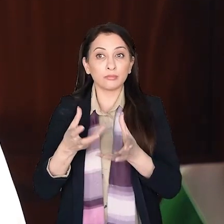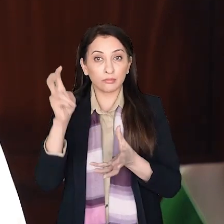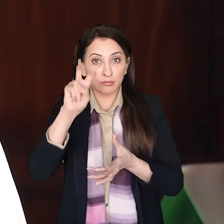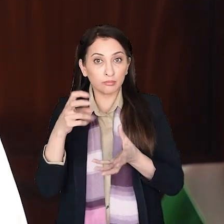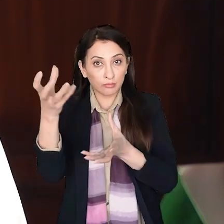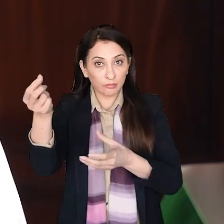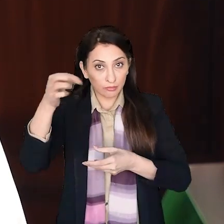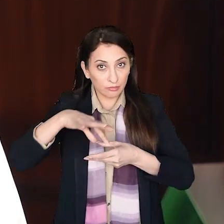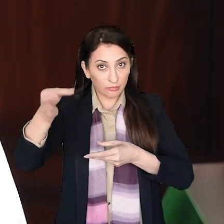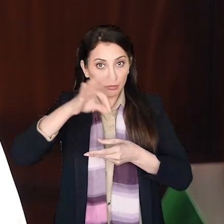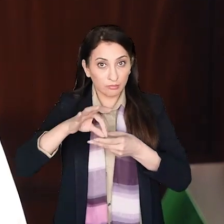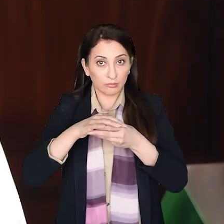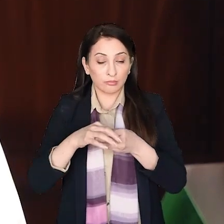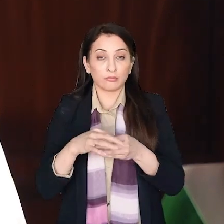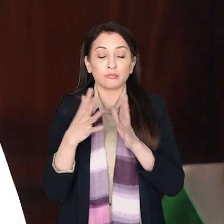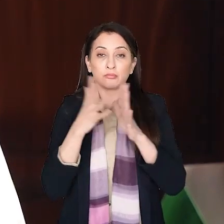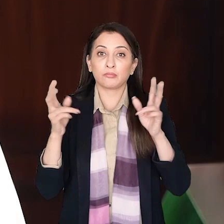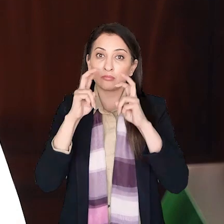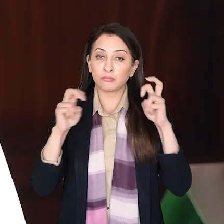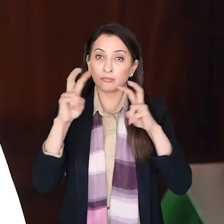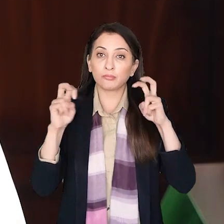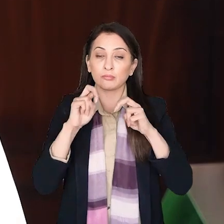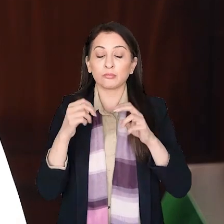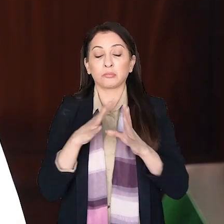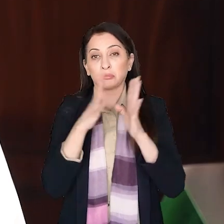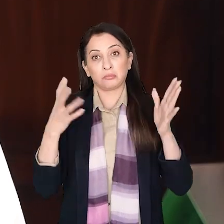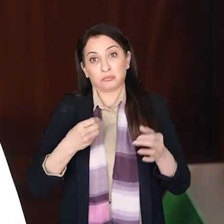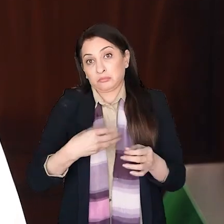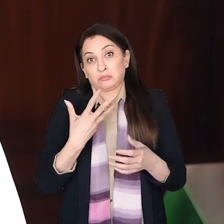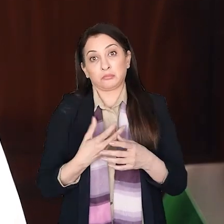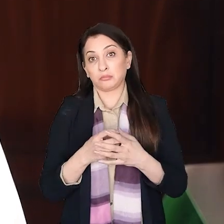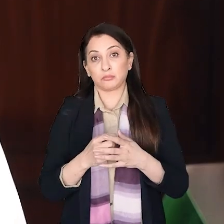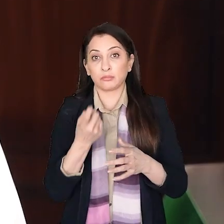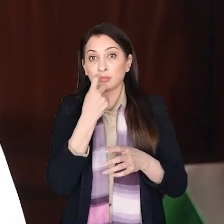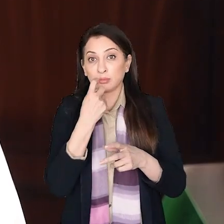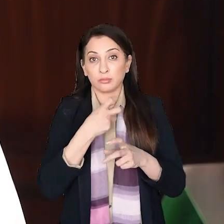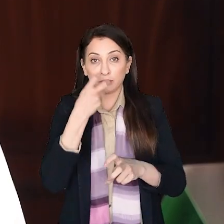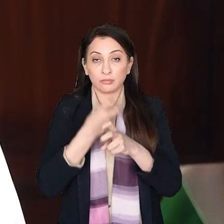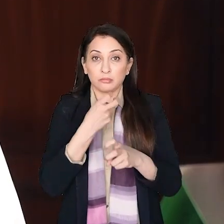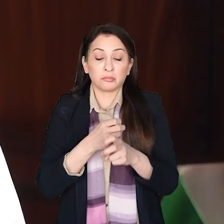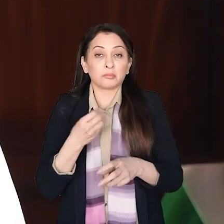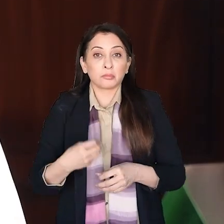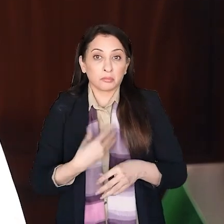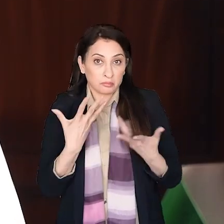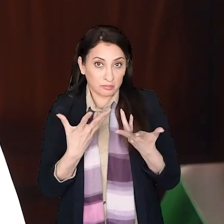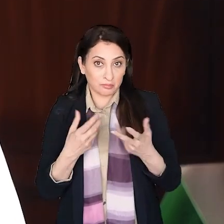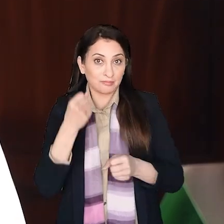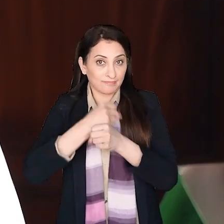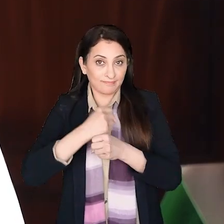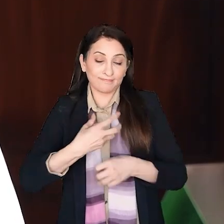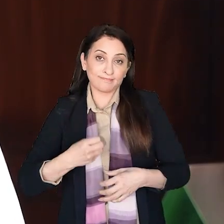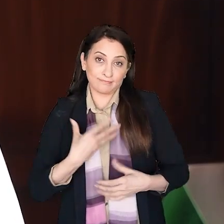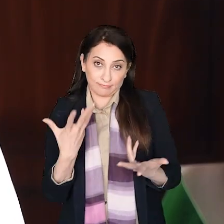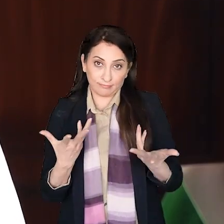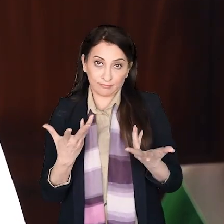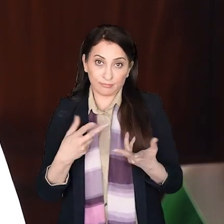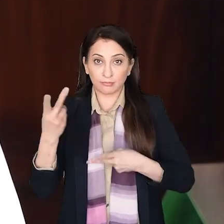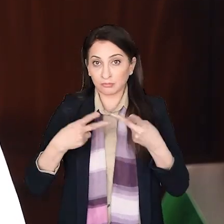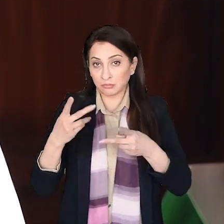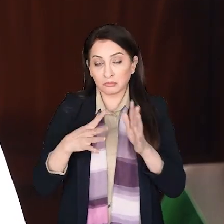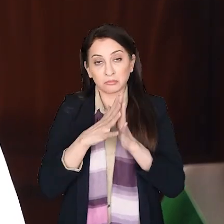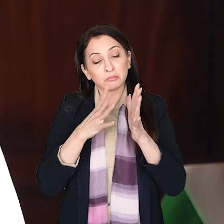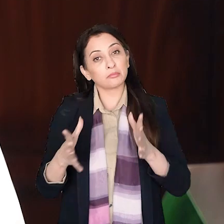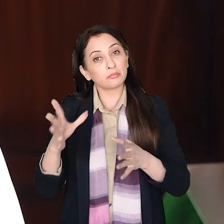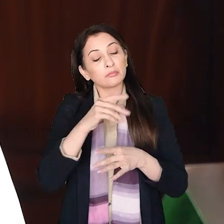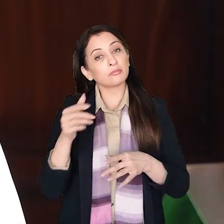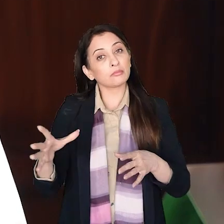investments. Now, at the front of it, everyone was happy. The Ceramics Manufacturing Association was happy, the government was happy, special economic